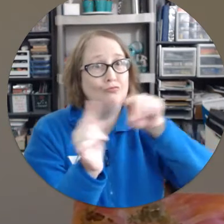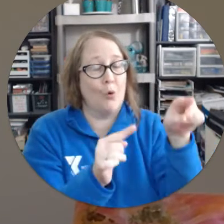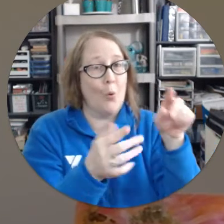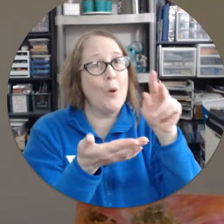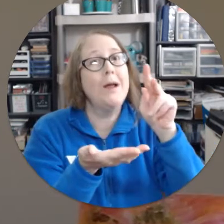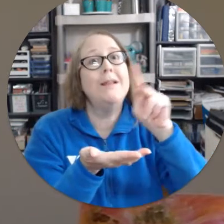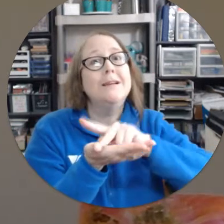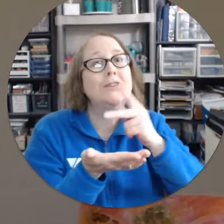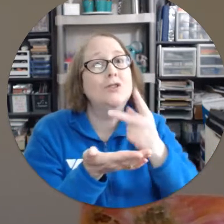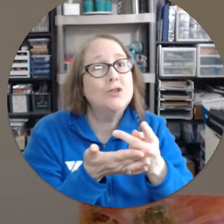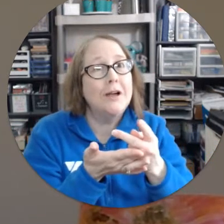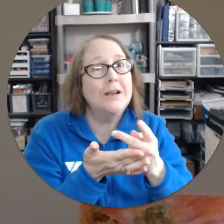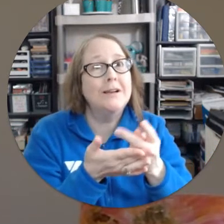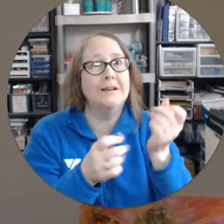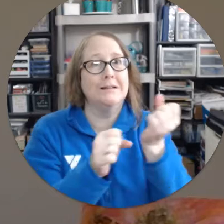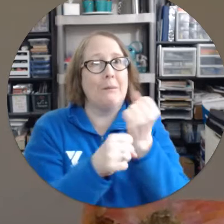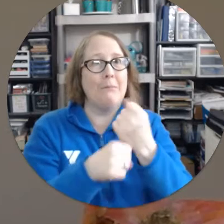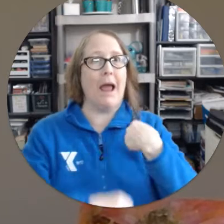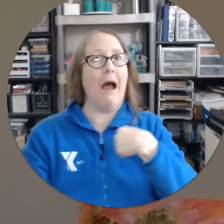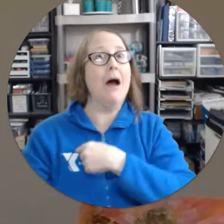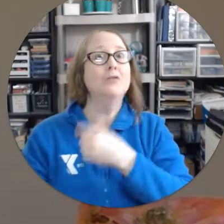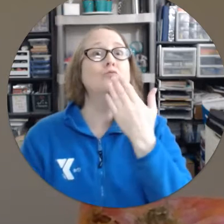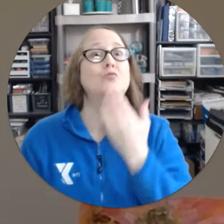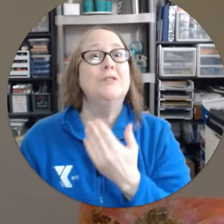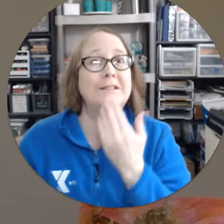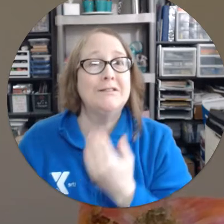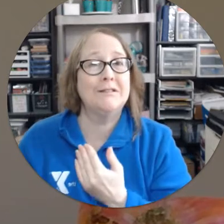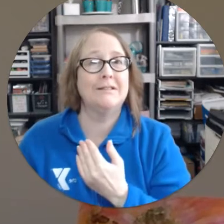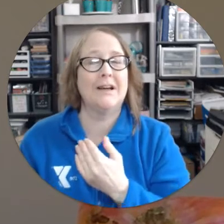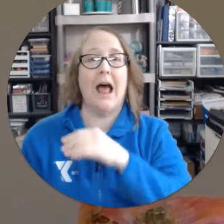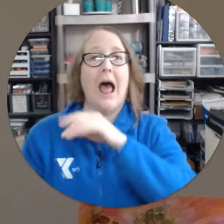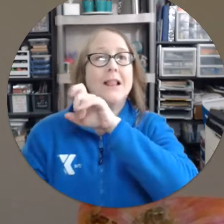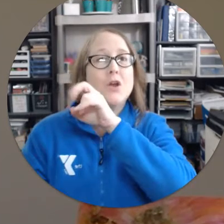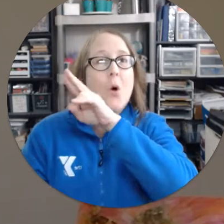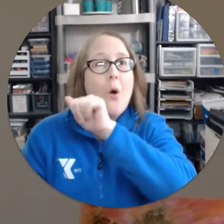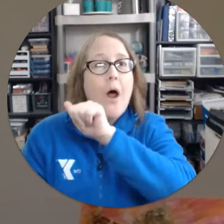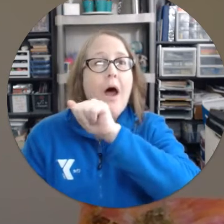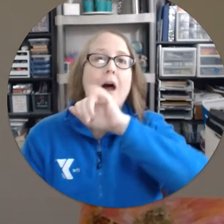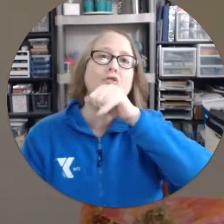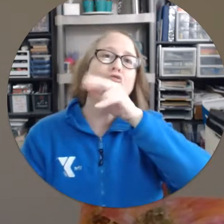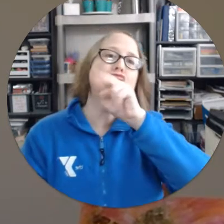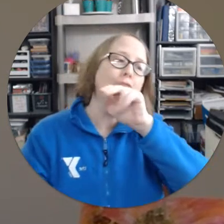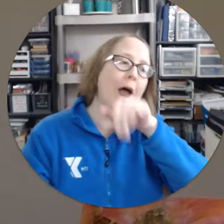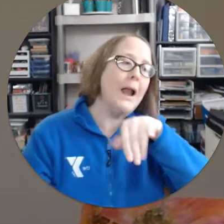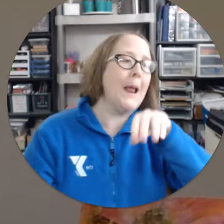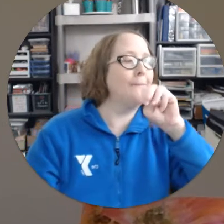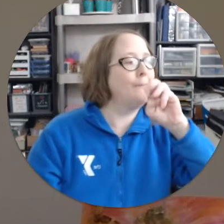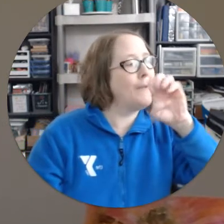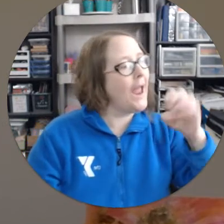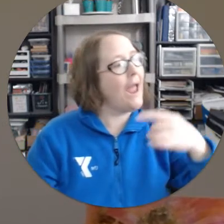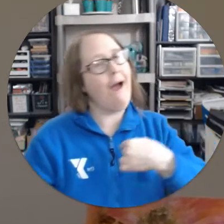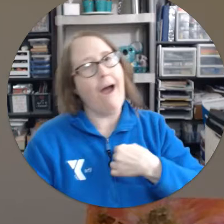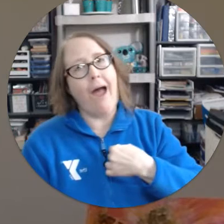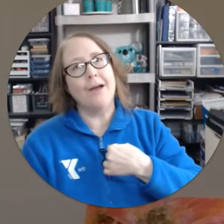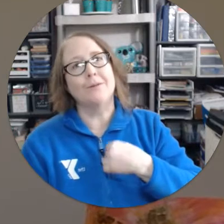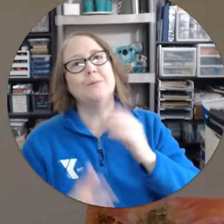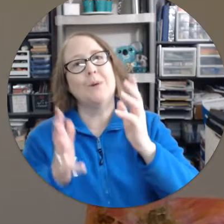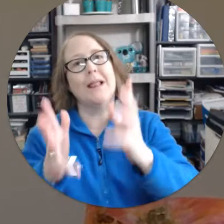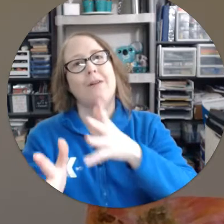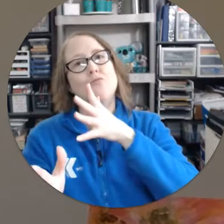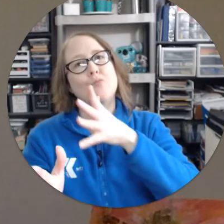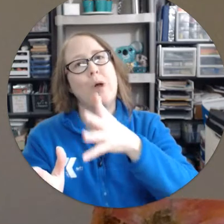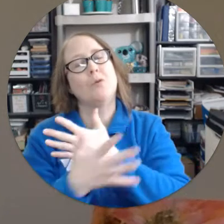kitchen to fix us a treat. Leora and Jenny and May and I left Grandma to